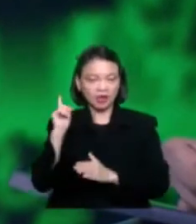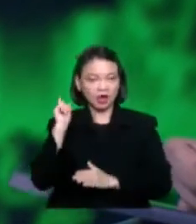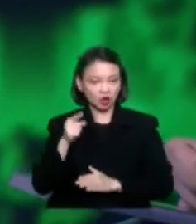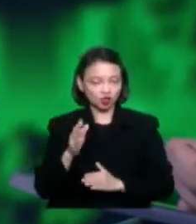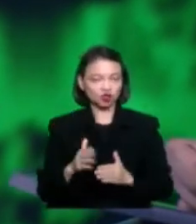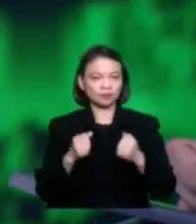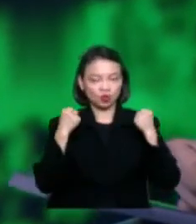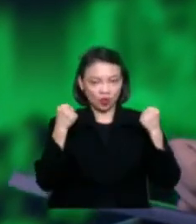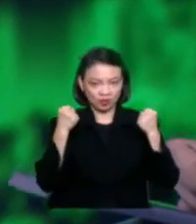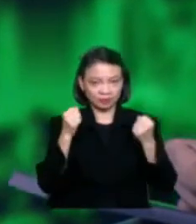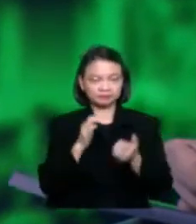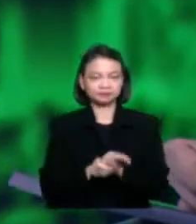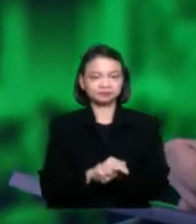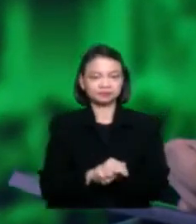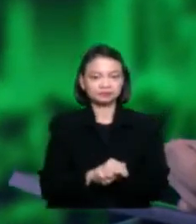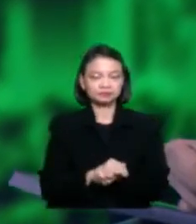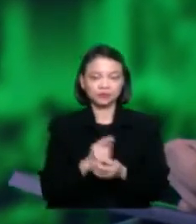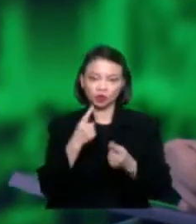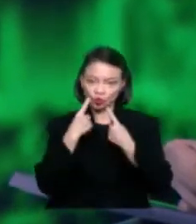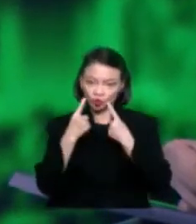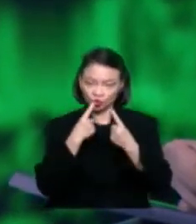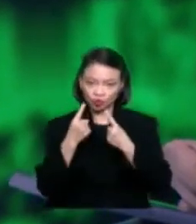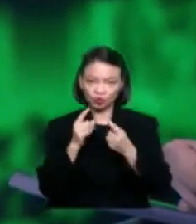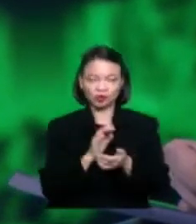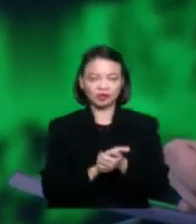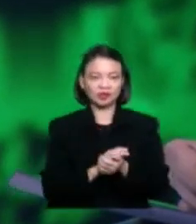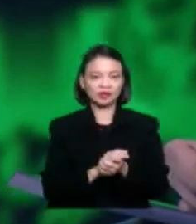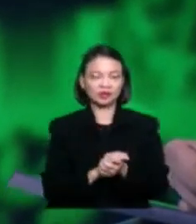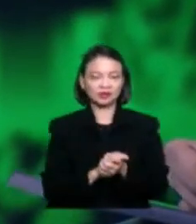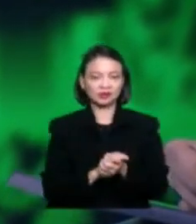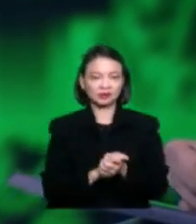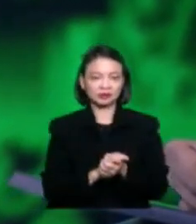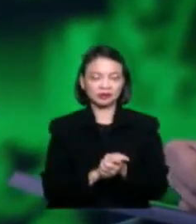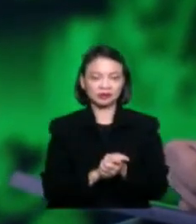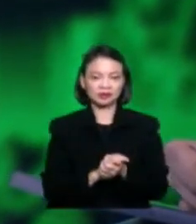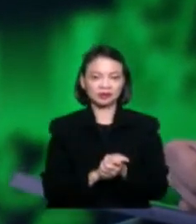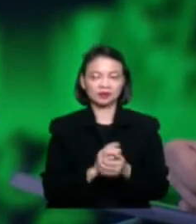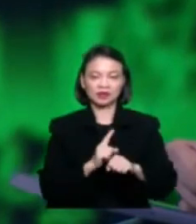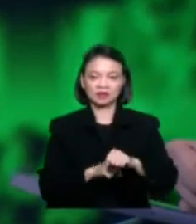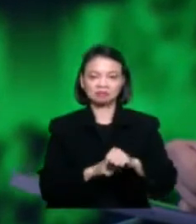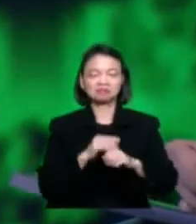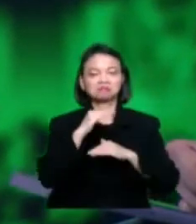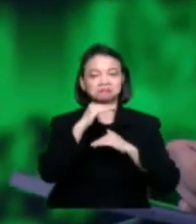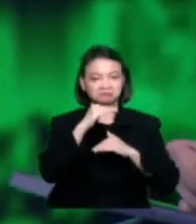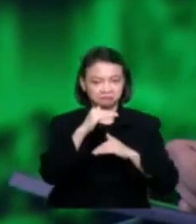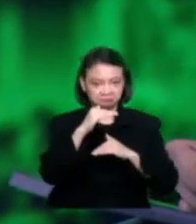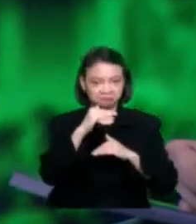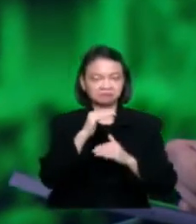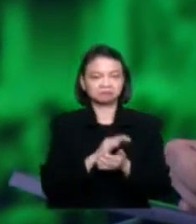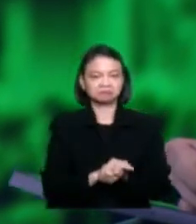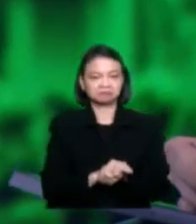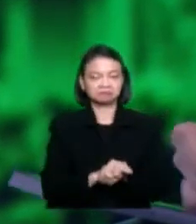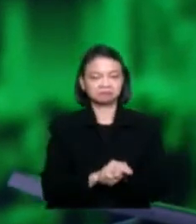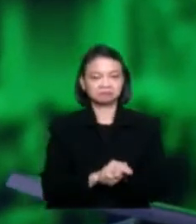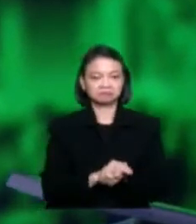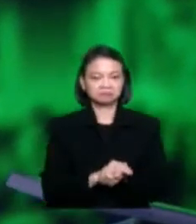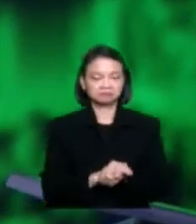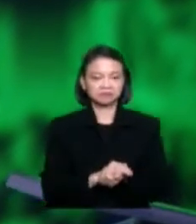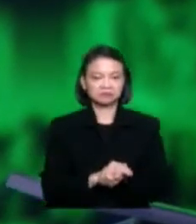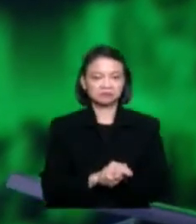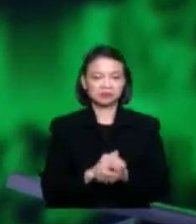of the time limitations, I'm afraid we have to end our discussion session. So, gentlemen, I am